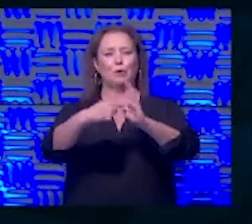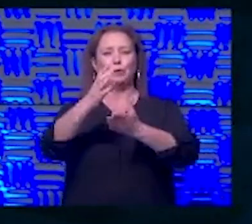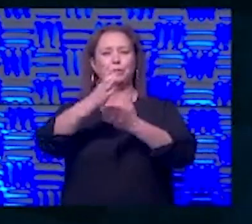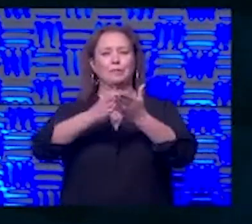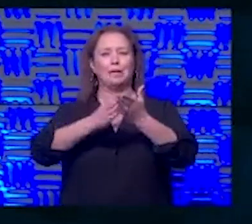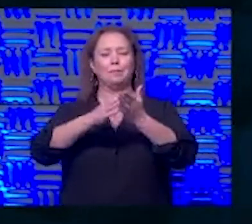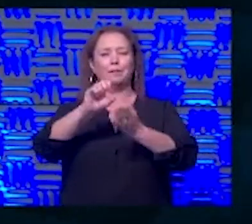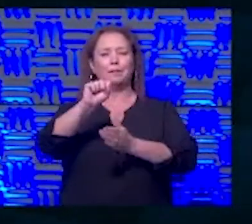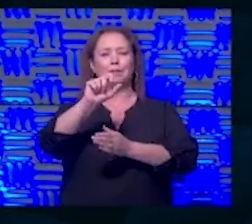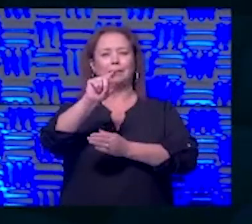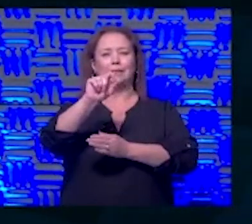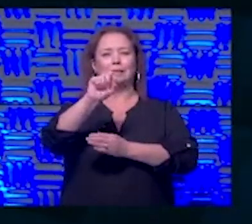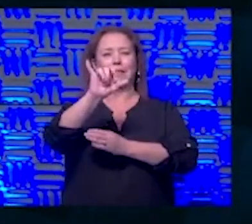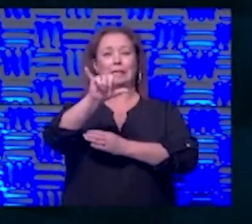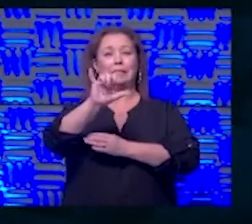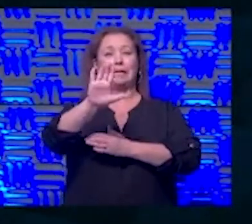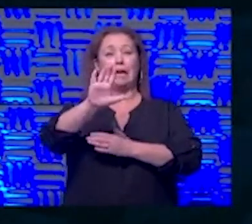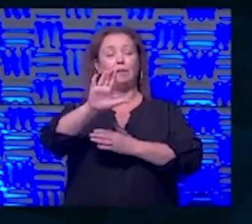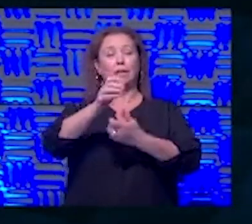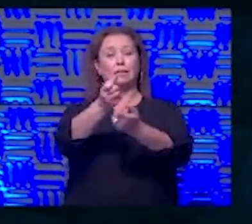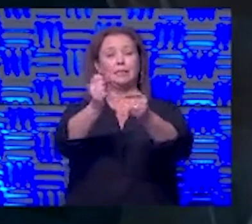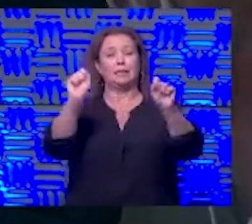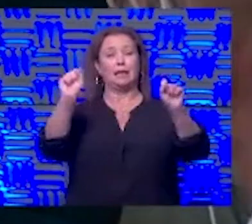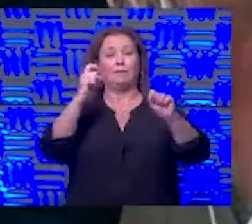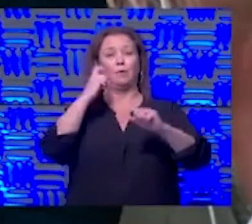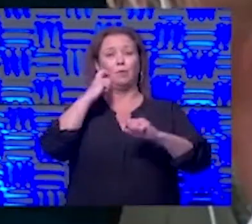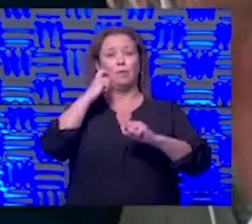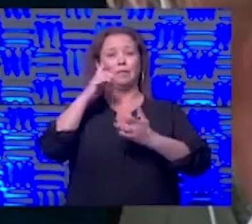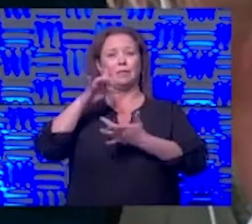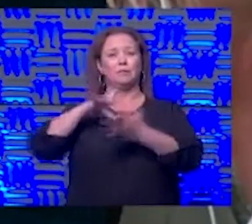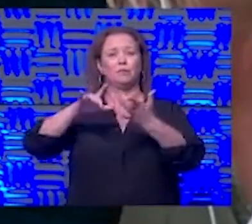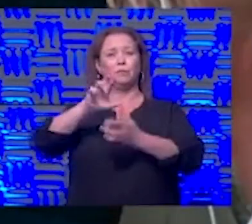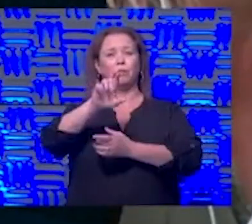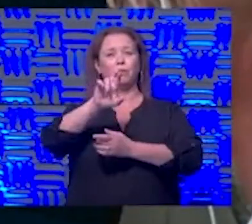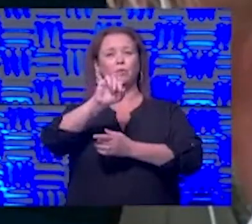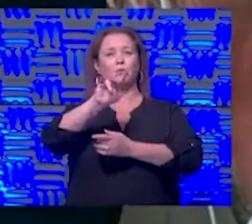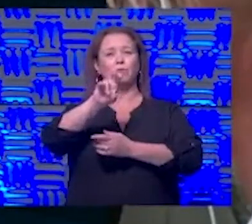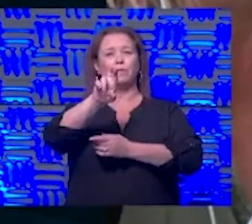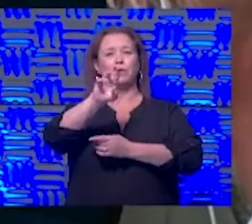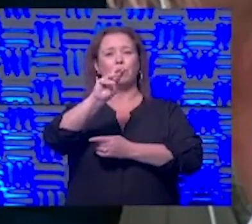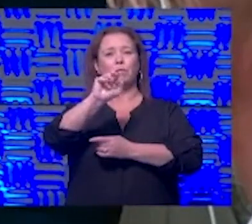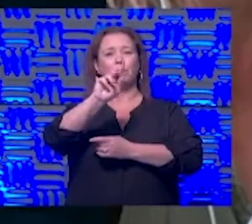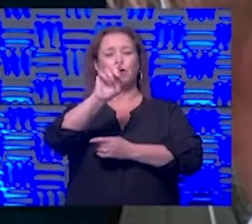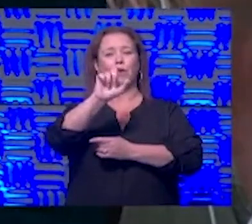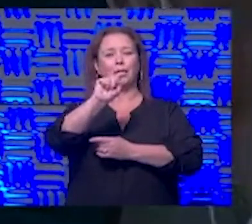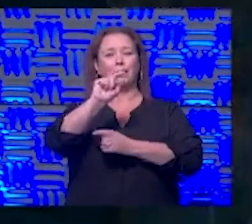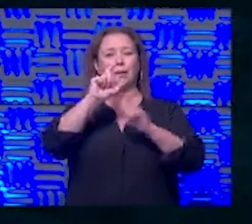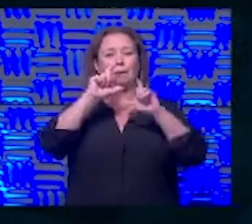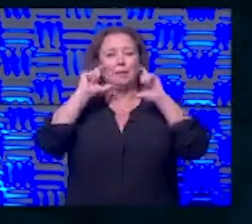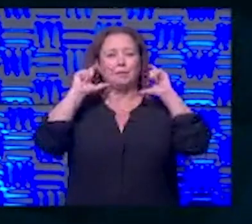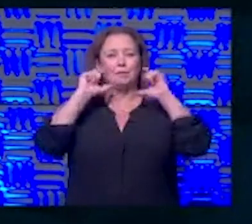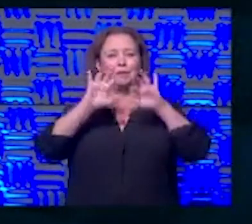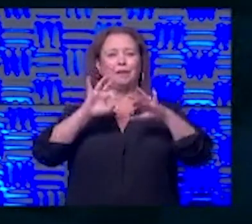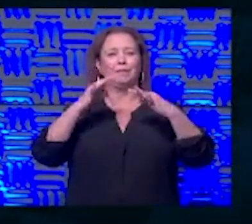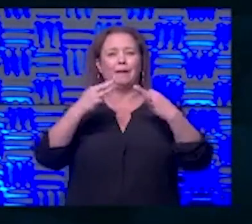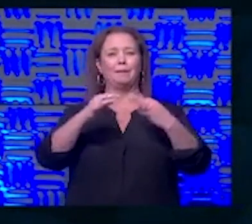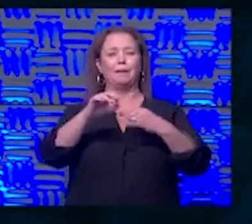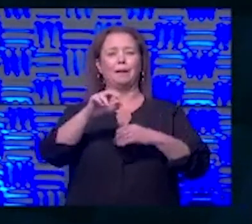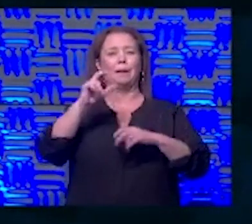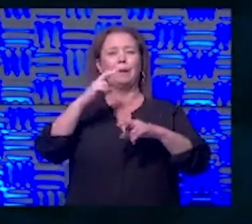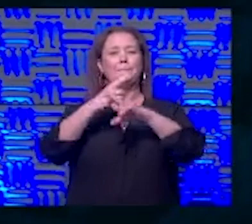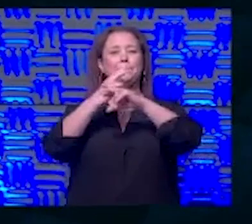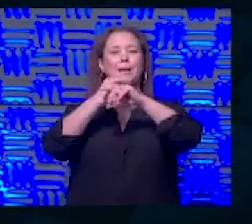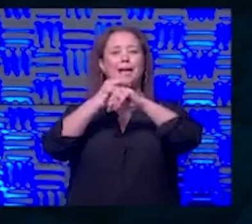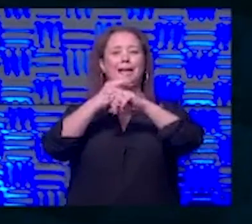from Stacy. She shows us that how they stayed safe during a recent trip down to the River Market area. The photos kind of include a family bunny rabbit and